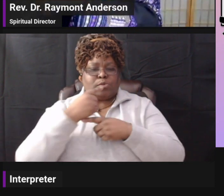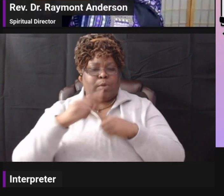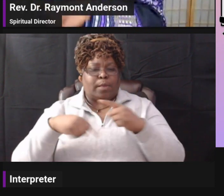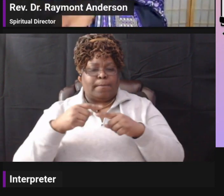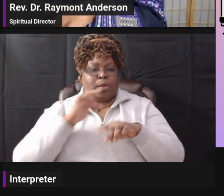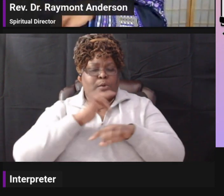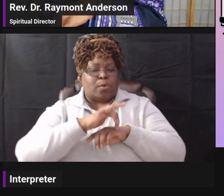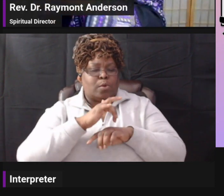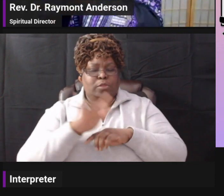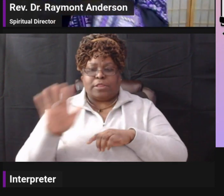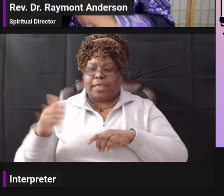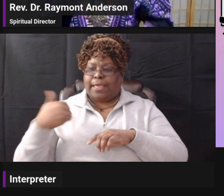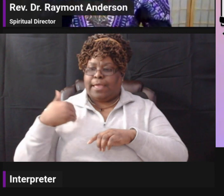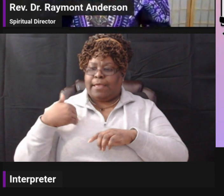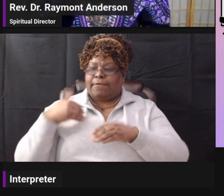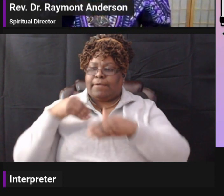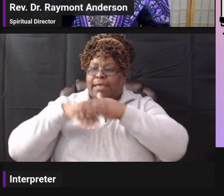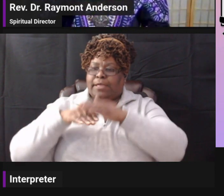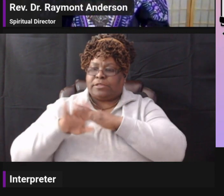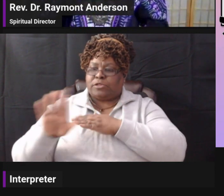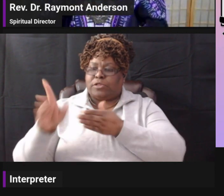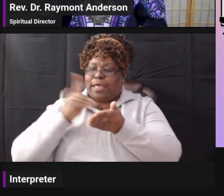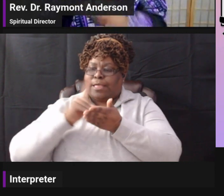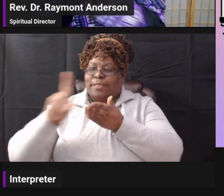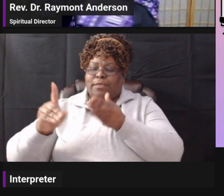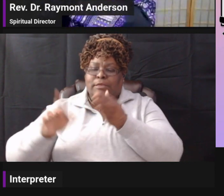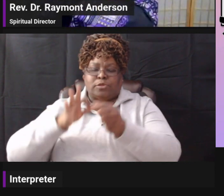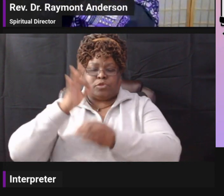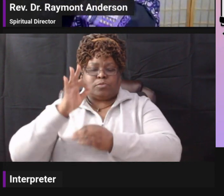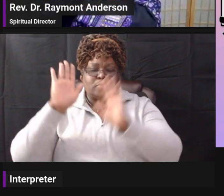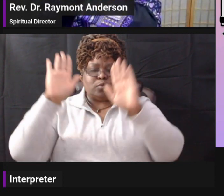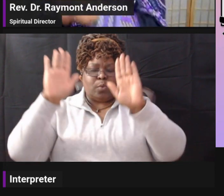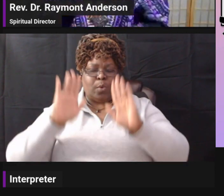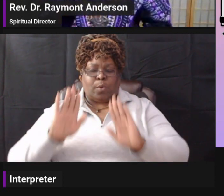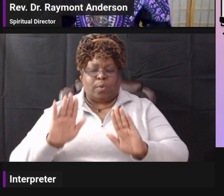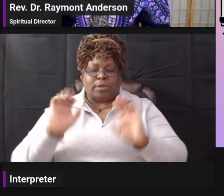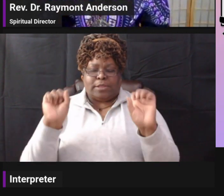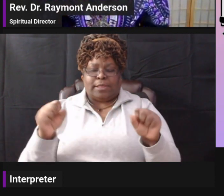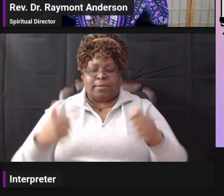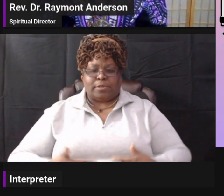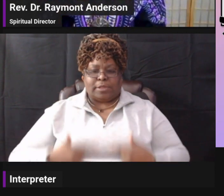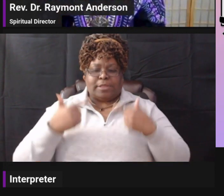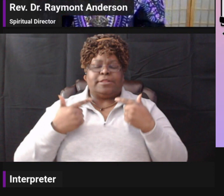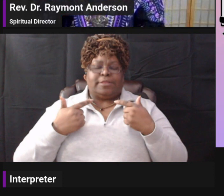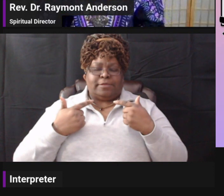they too have access to their own divine spiritual magnificence, and that they are able to live from that as